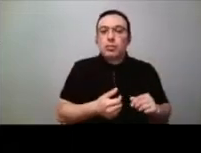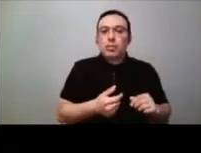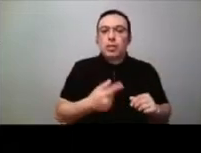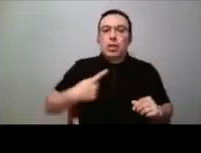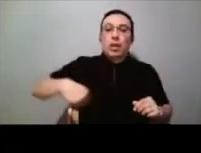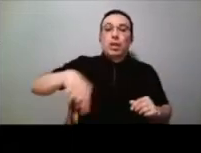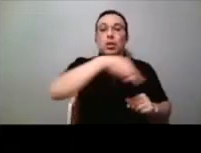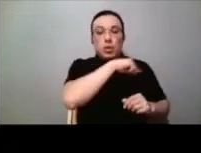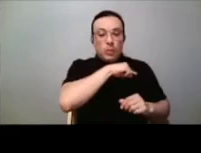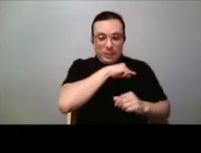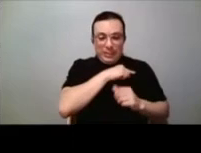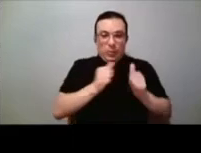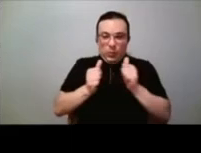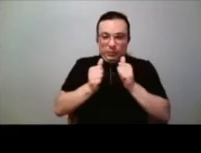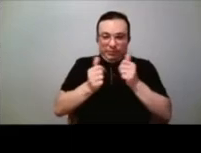the